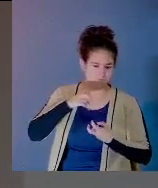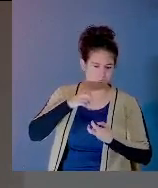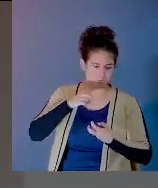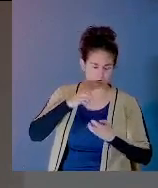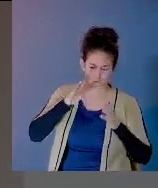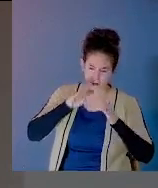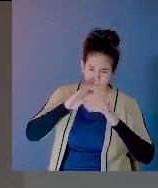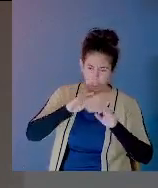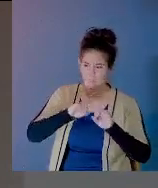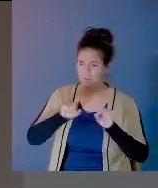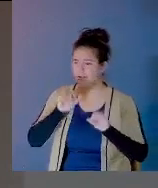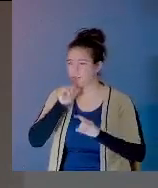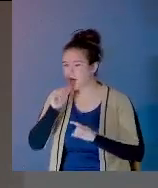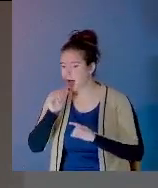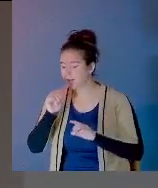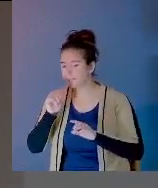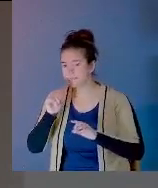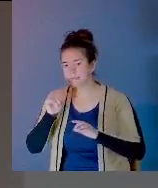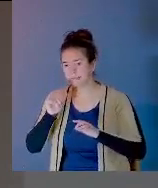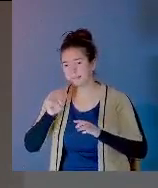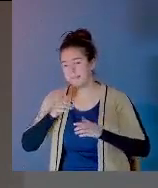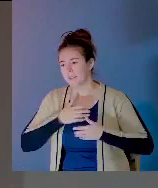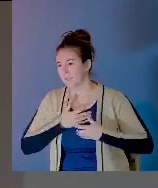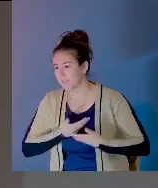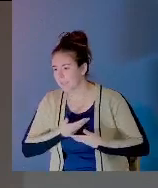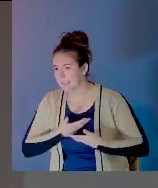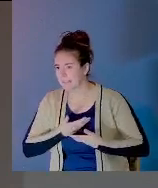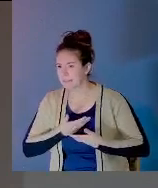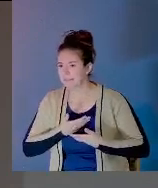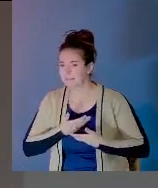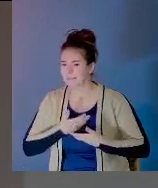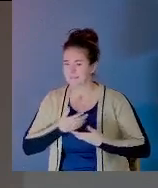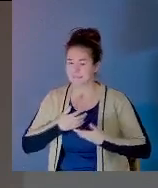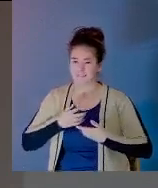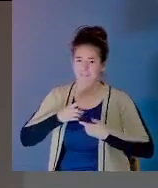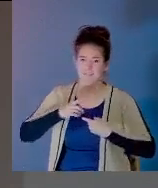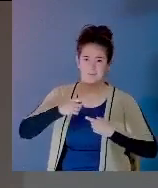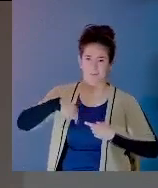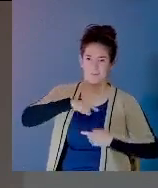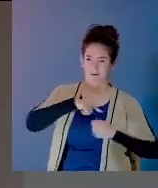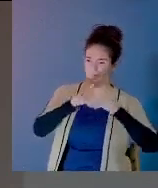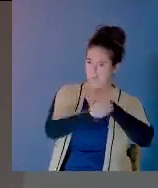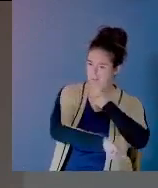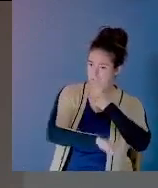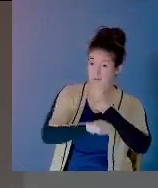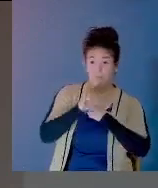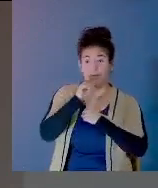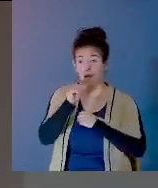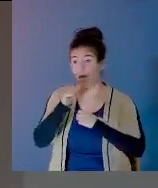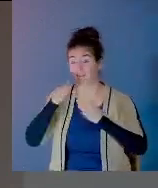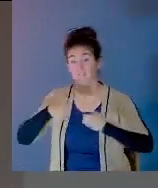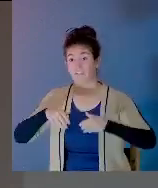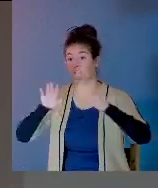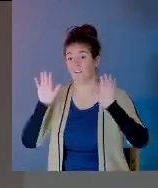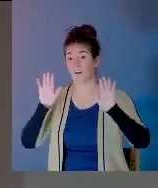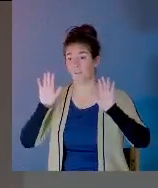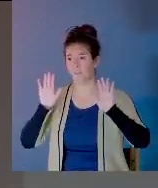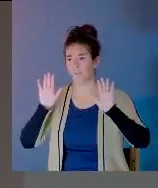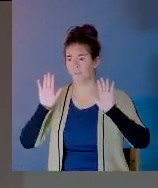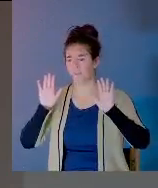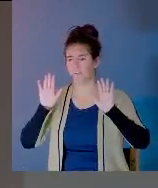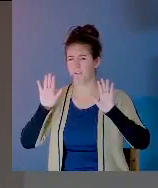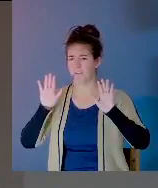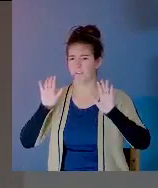not forsaken. Cast down, but not destroyed. And I always have to ask myself, why is that? Why is that?